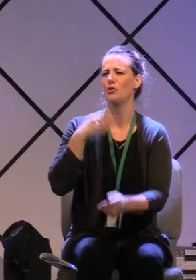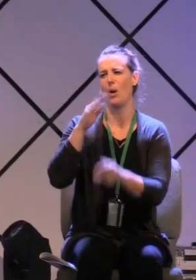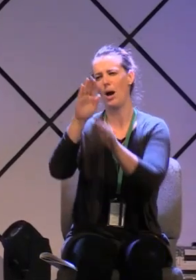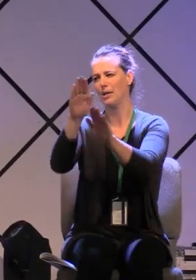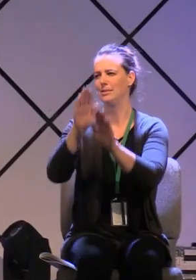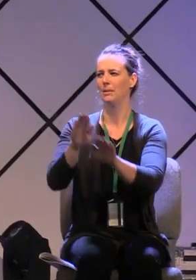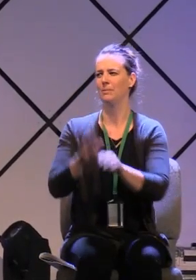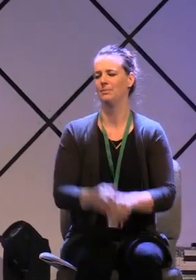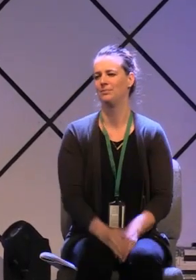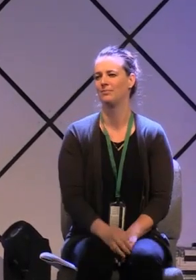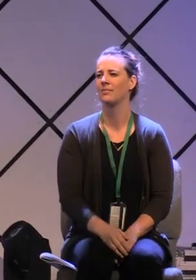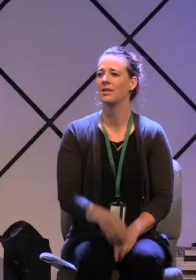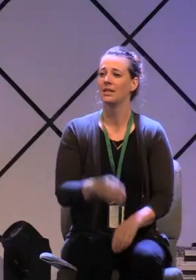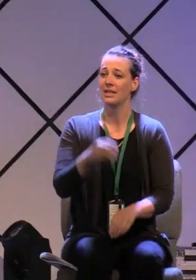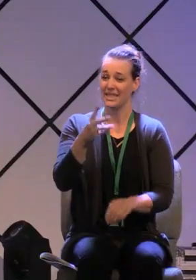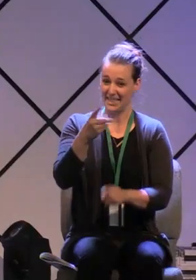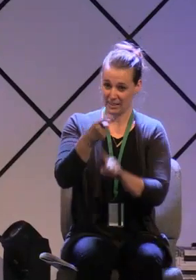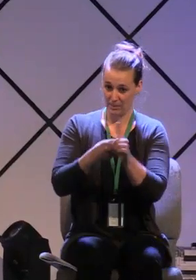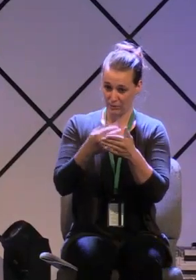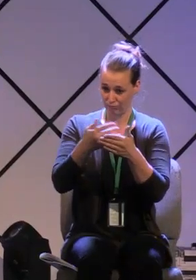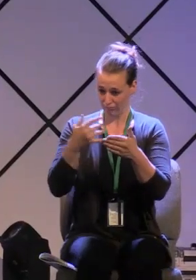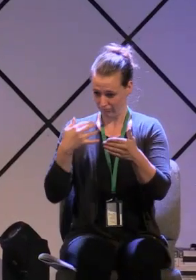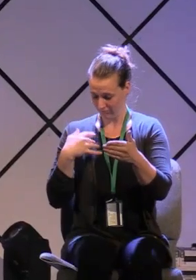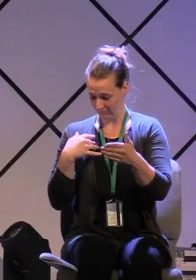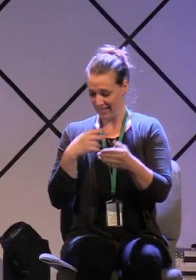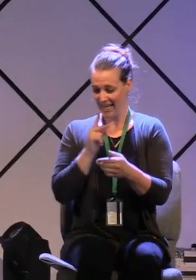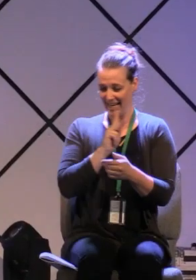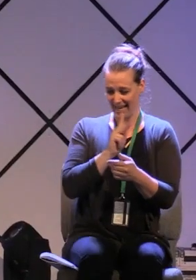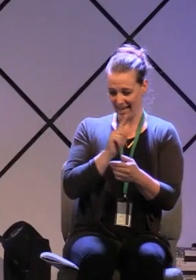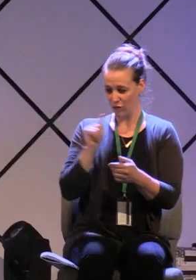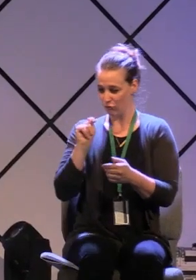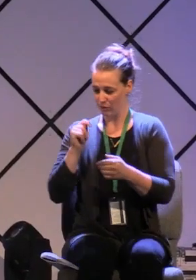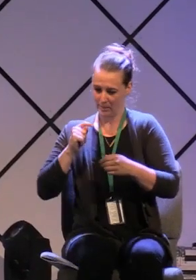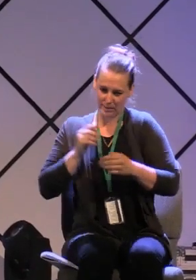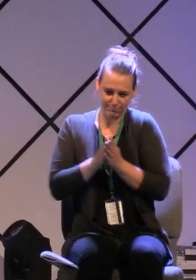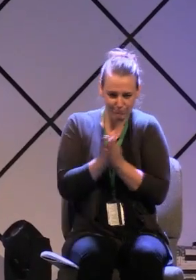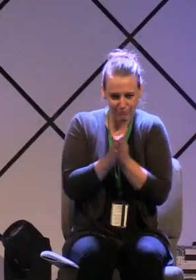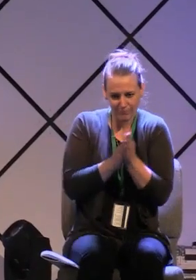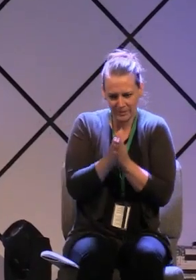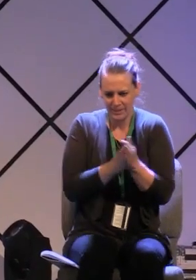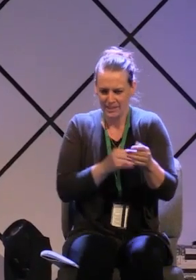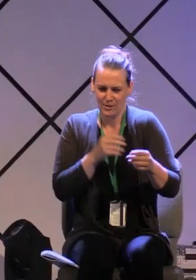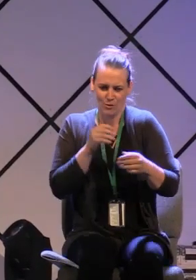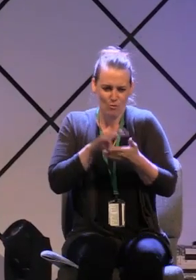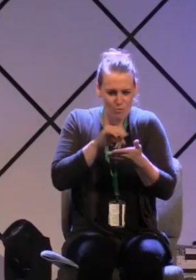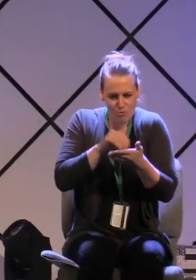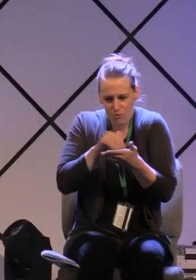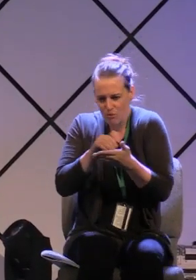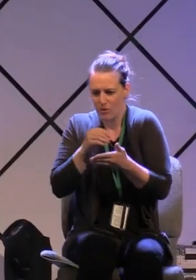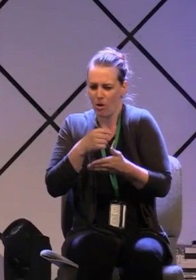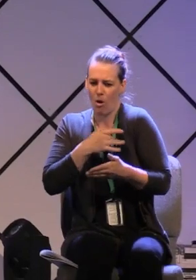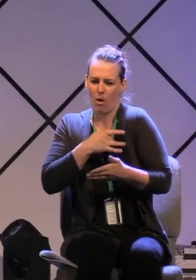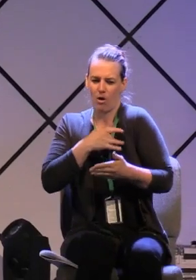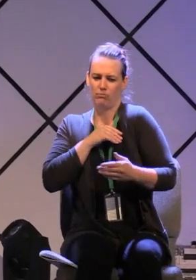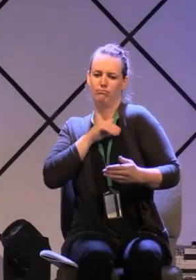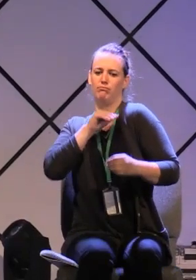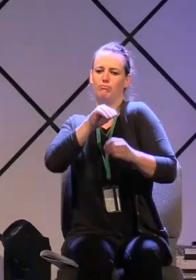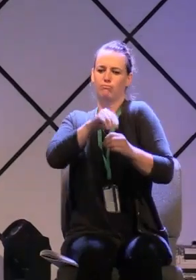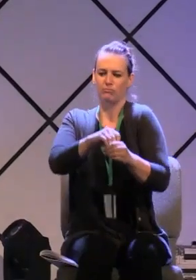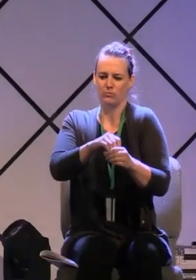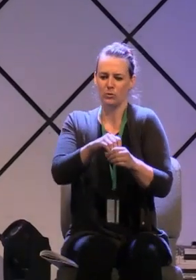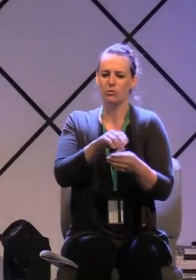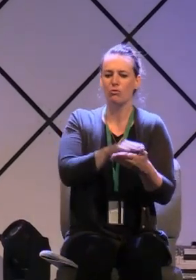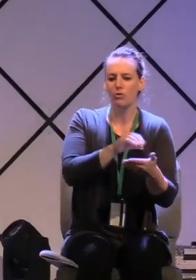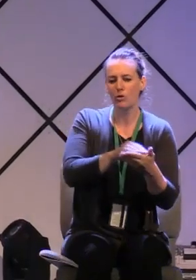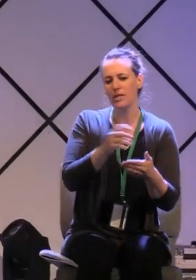Throughout the past 6 months, Kate and Troy have been enthusiastic and eager to learn. They put their heart into learning not only